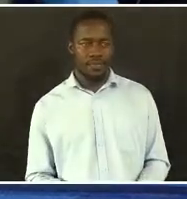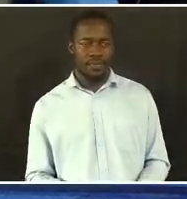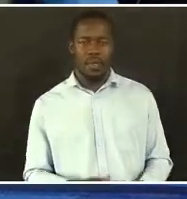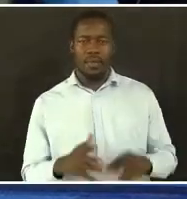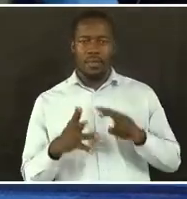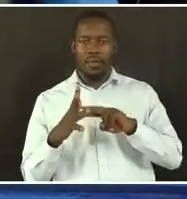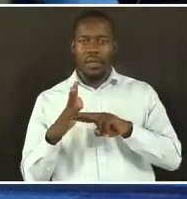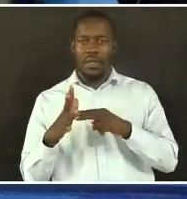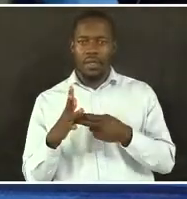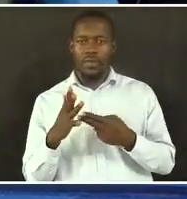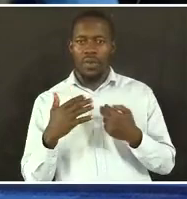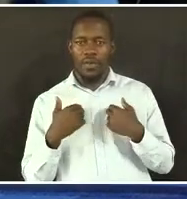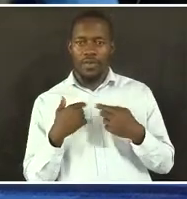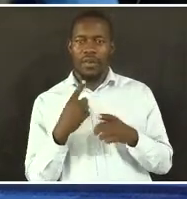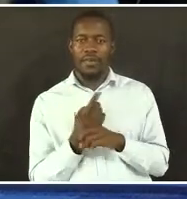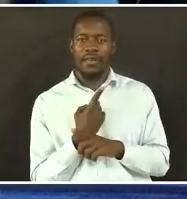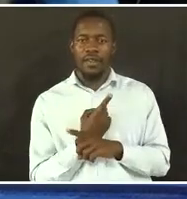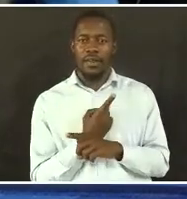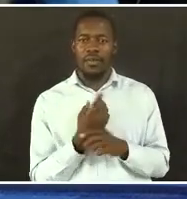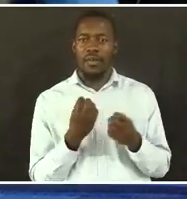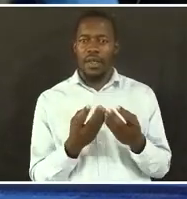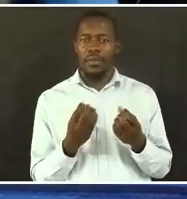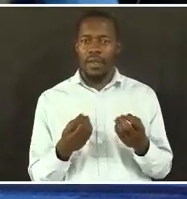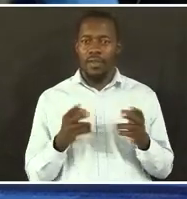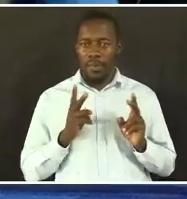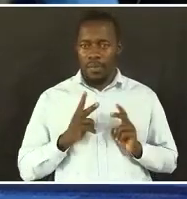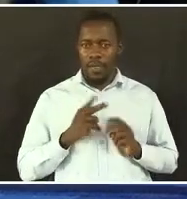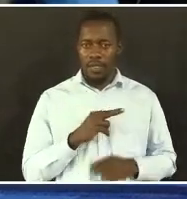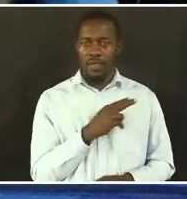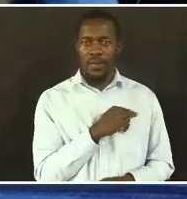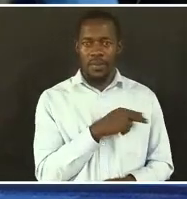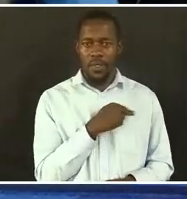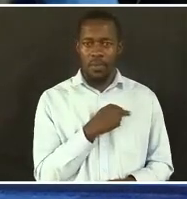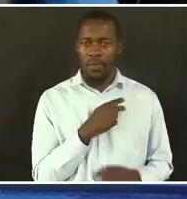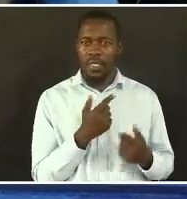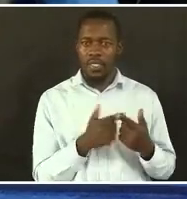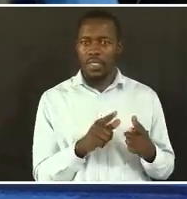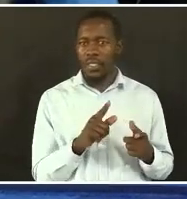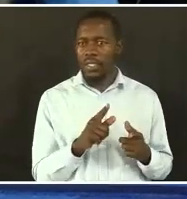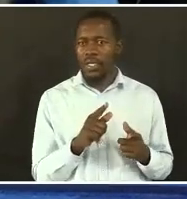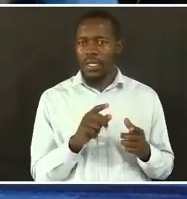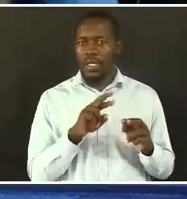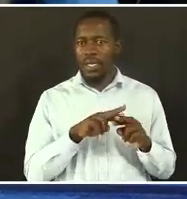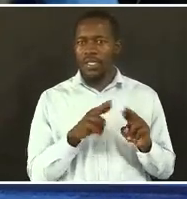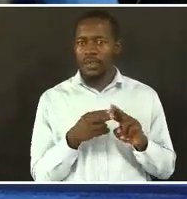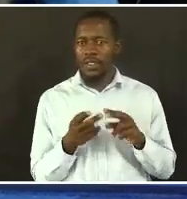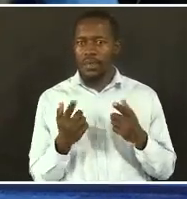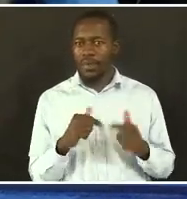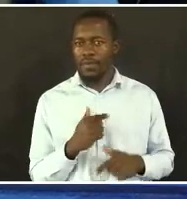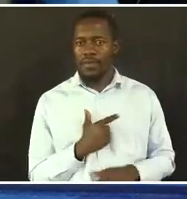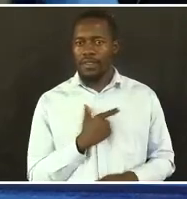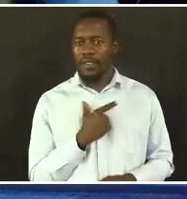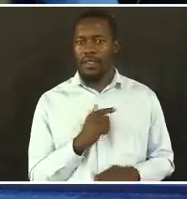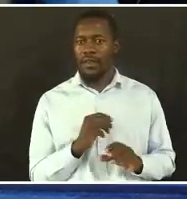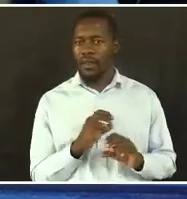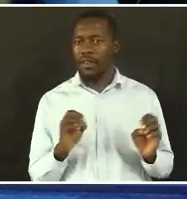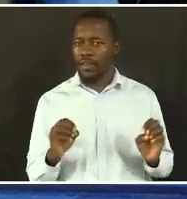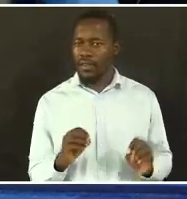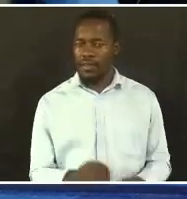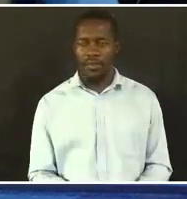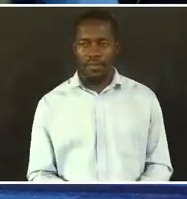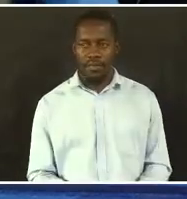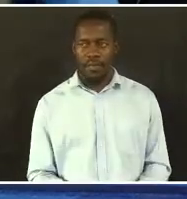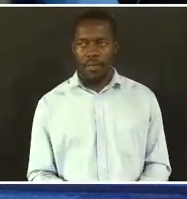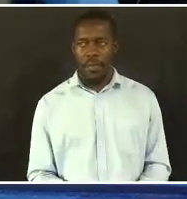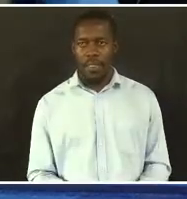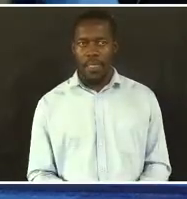hungry and needs some juice to drink, need some water. And when the Lord says